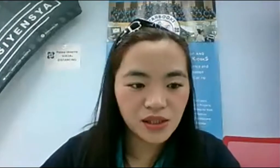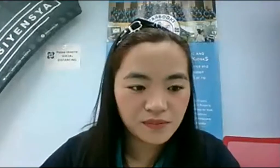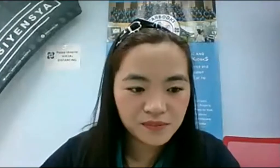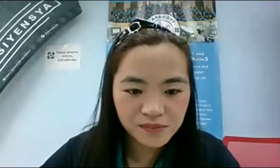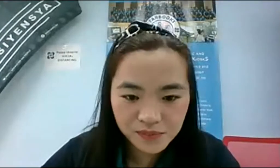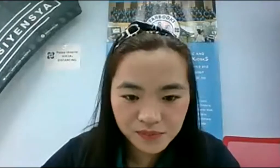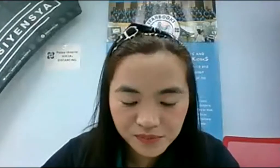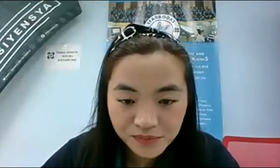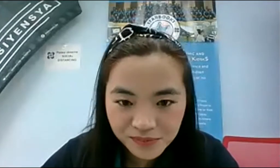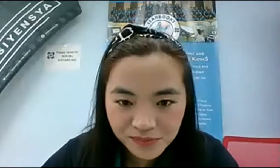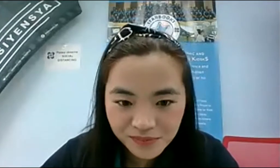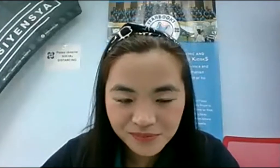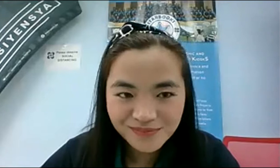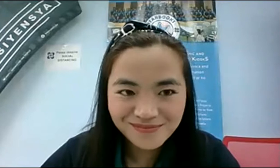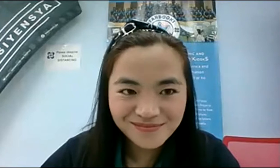Sir RJ.